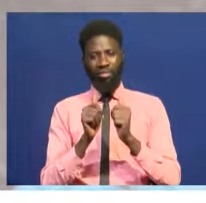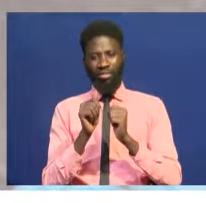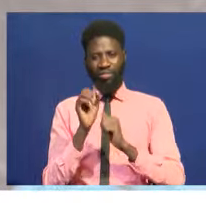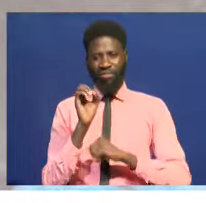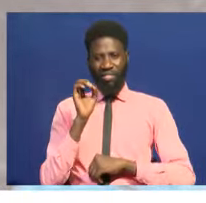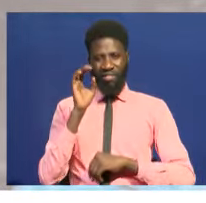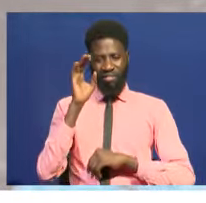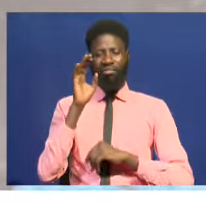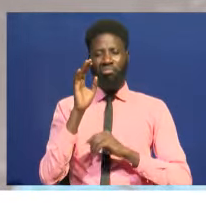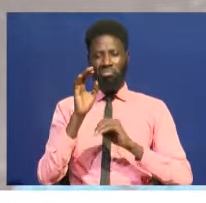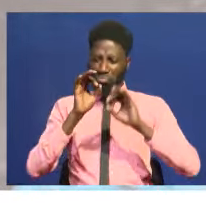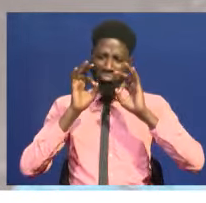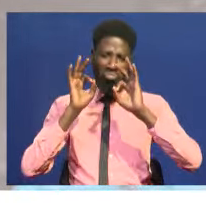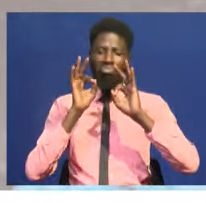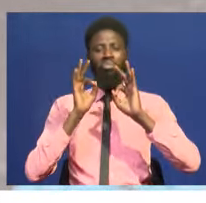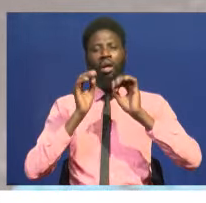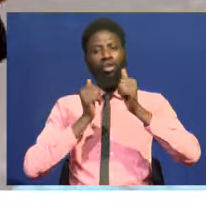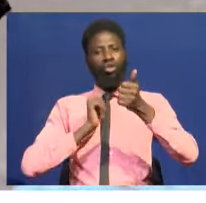and women.